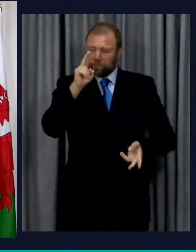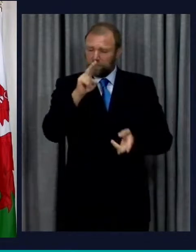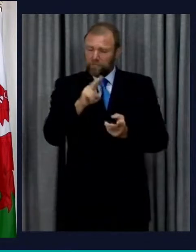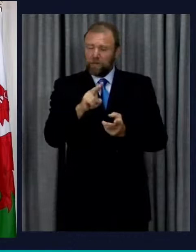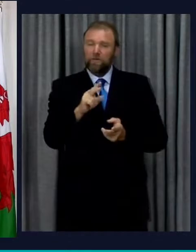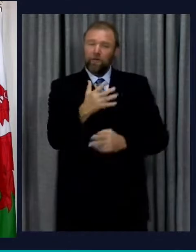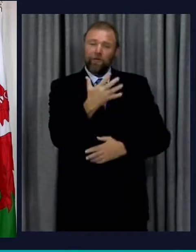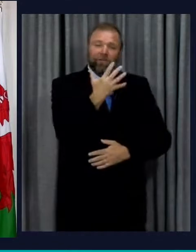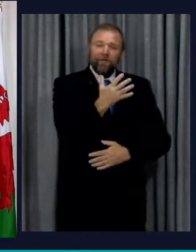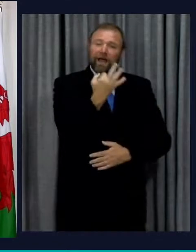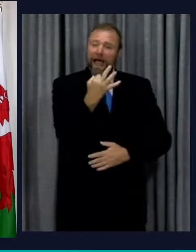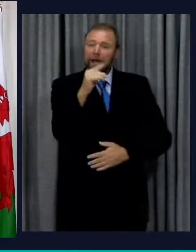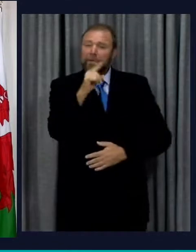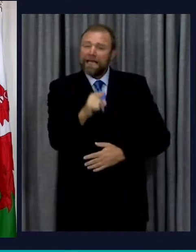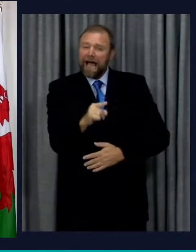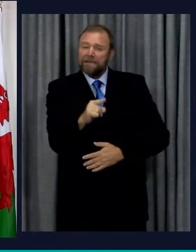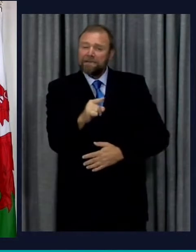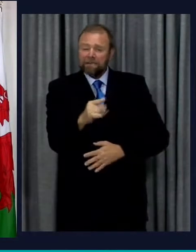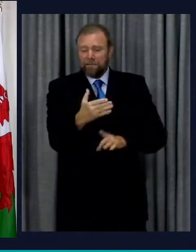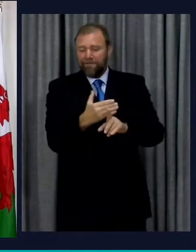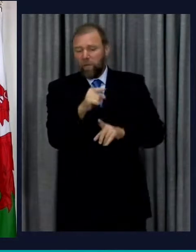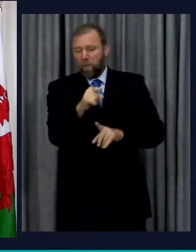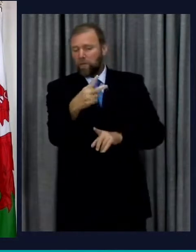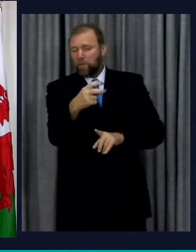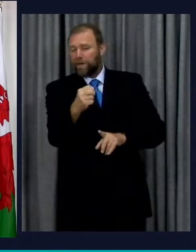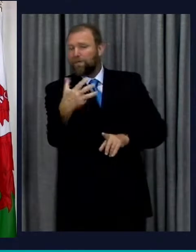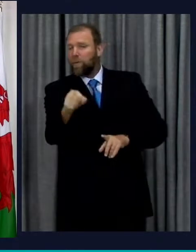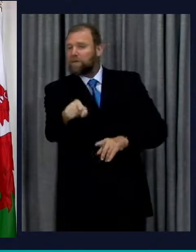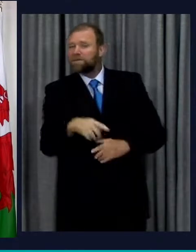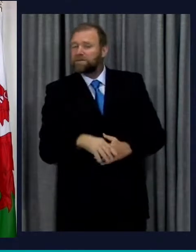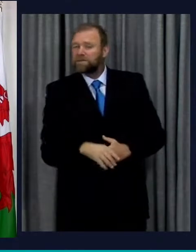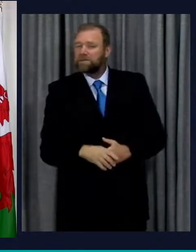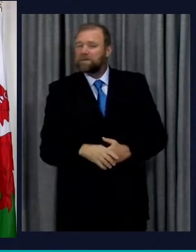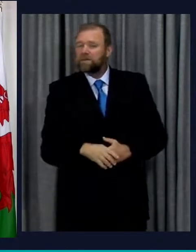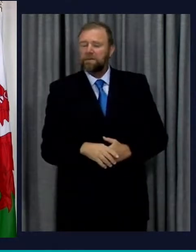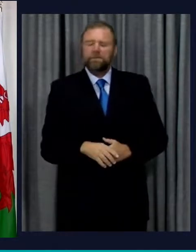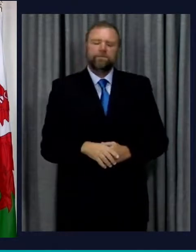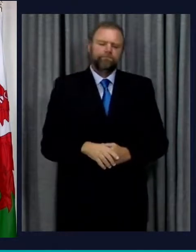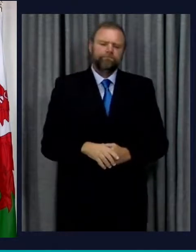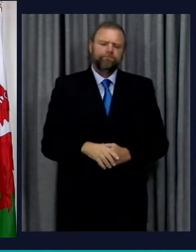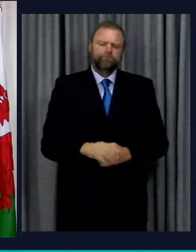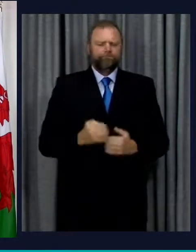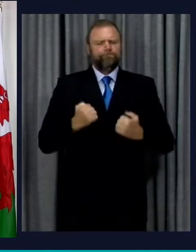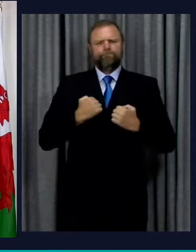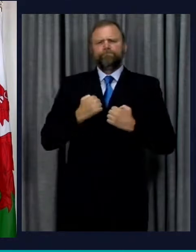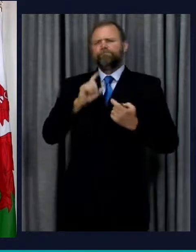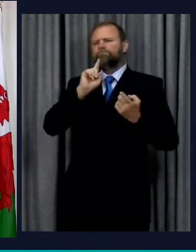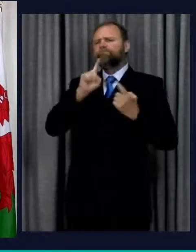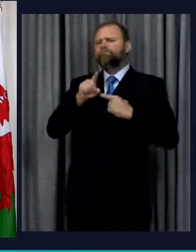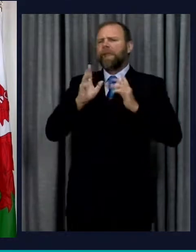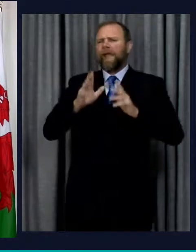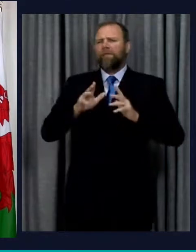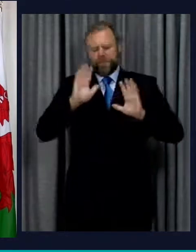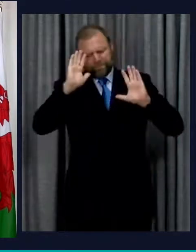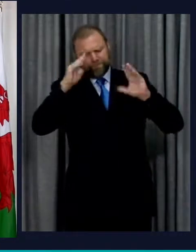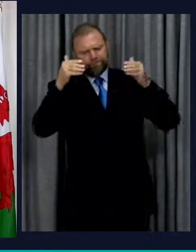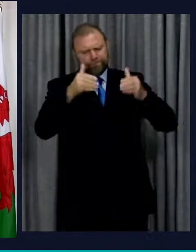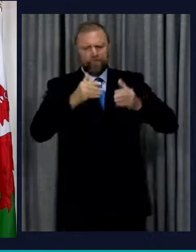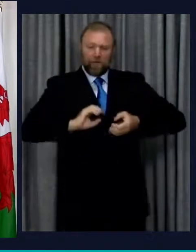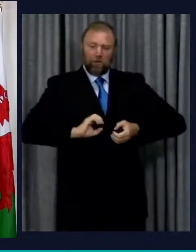of the population by the 2040s. In response, our approach will be geared towards creating an